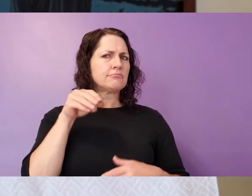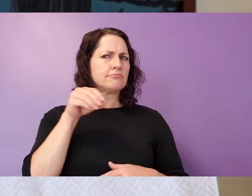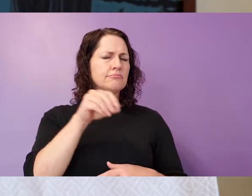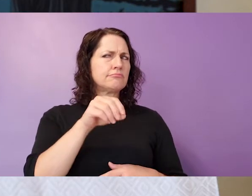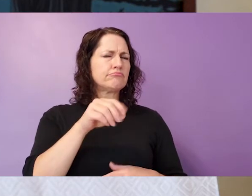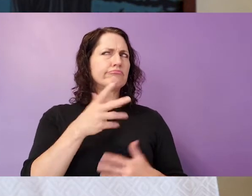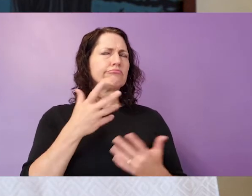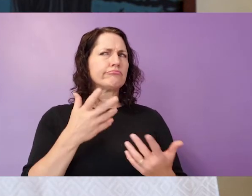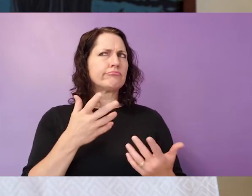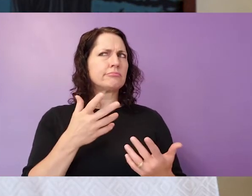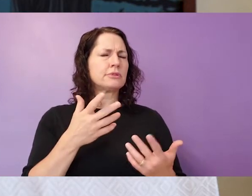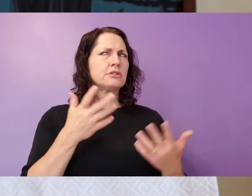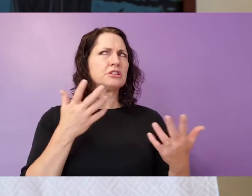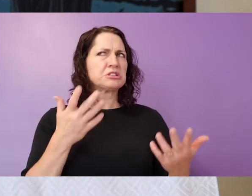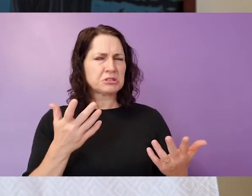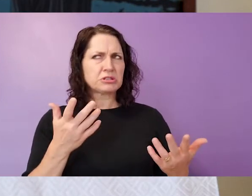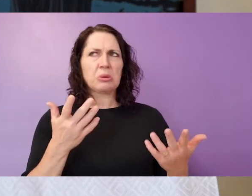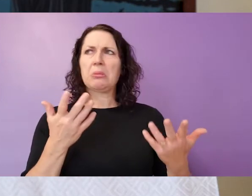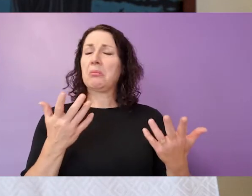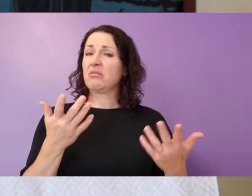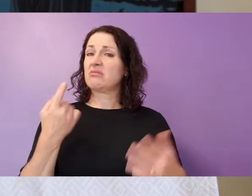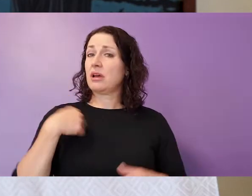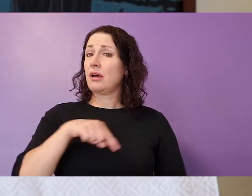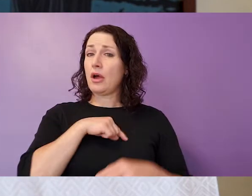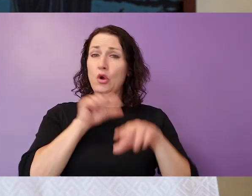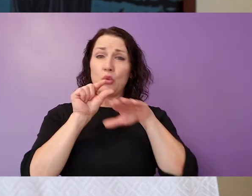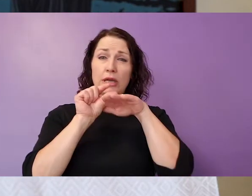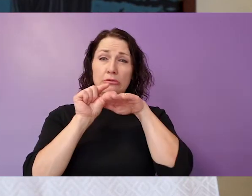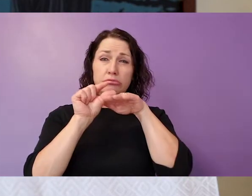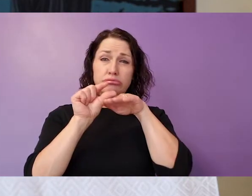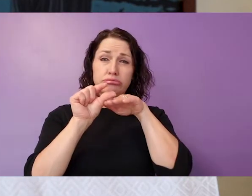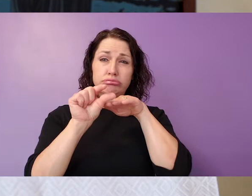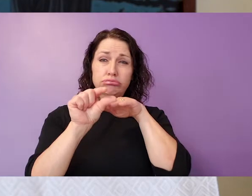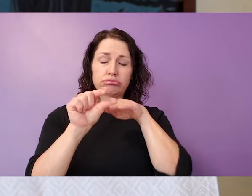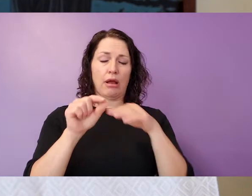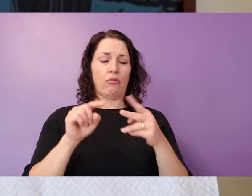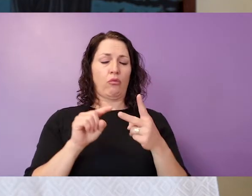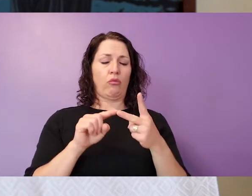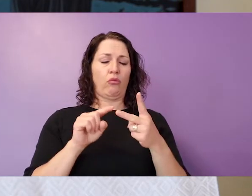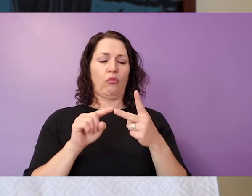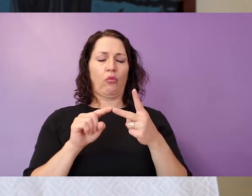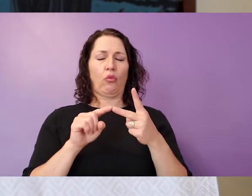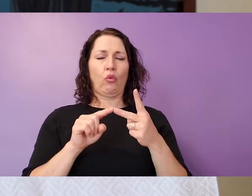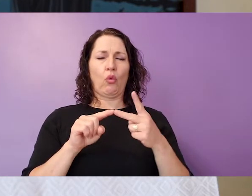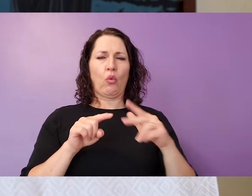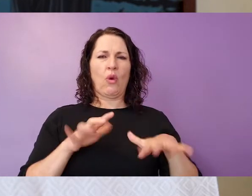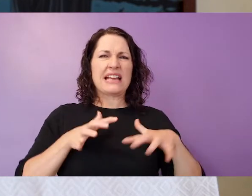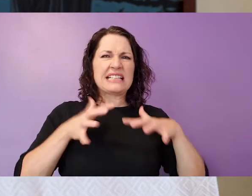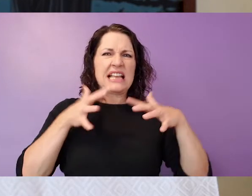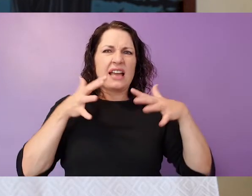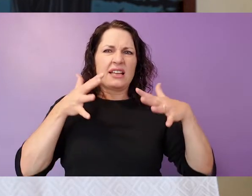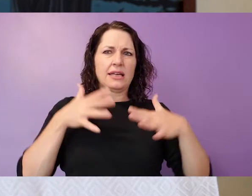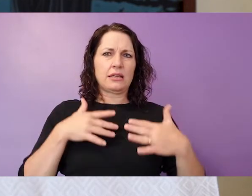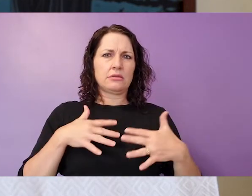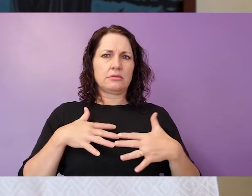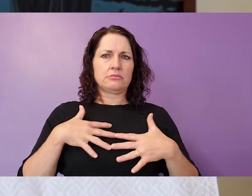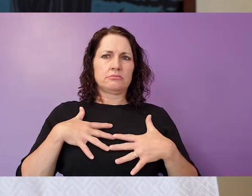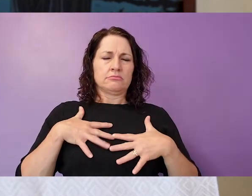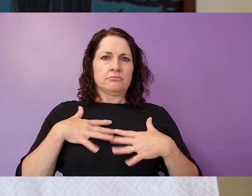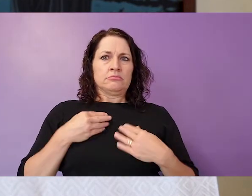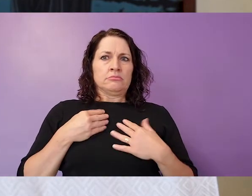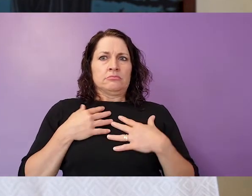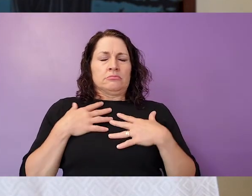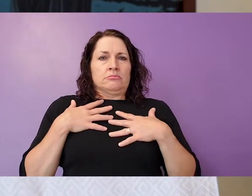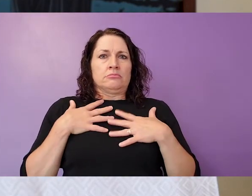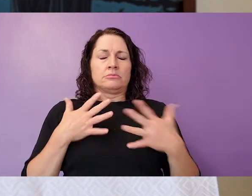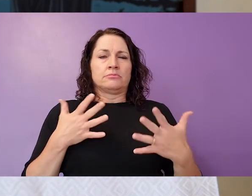we have the shallowness, and we have the anxiety, and we have the